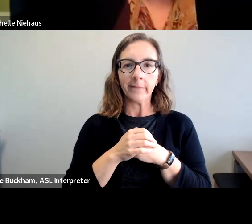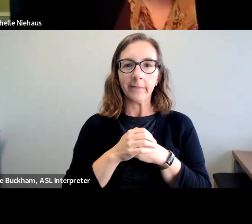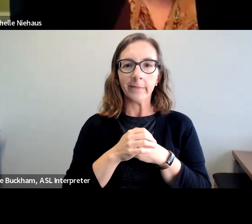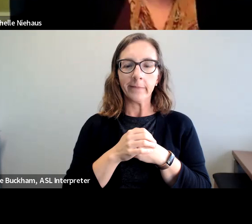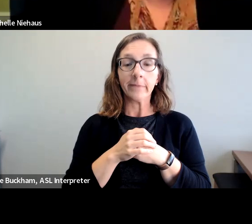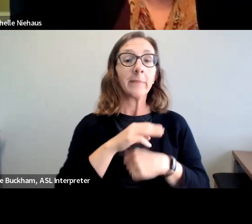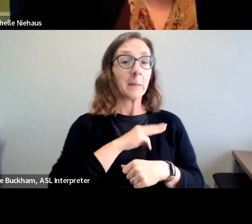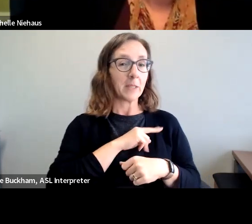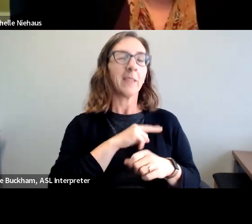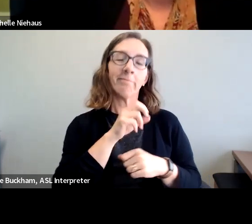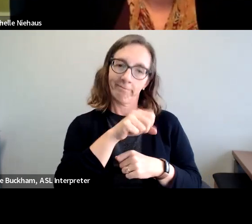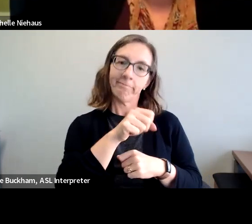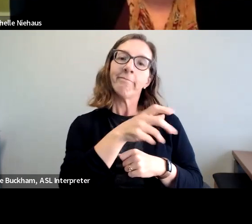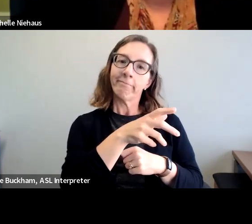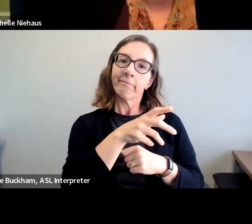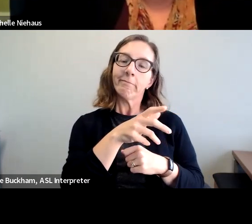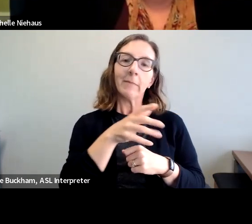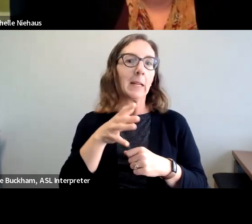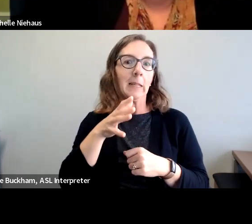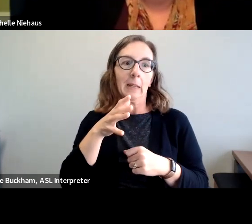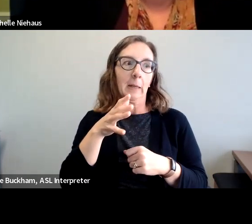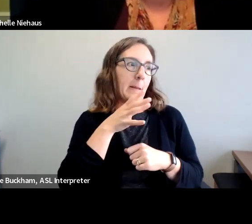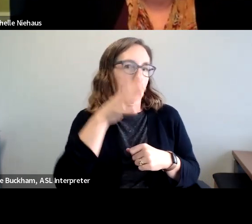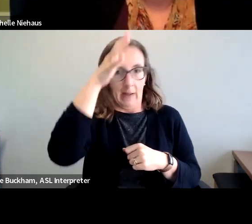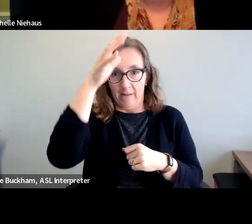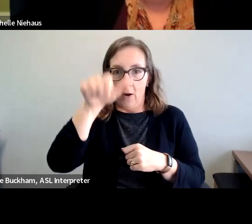It's been a mixed bag, like it is for parenting any child, right?